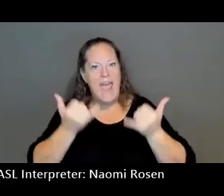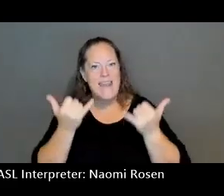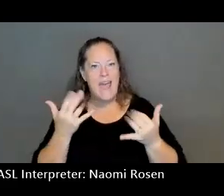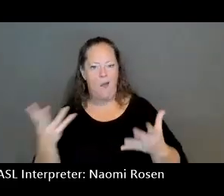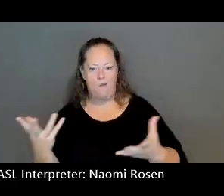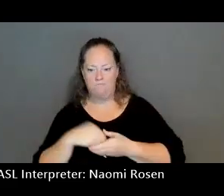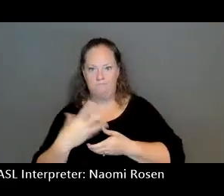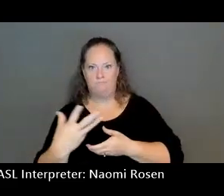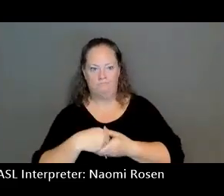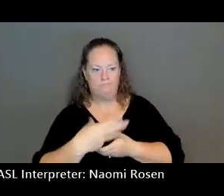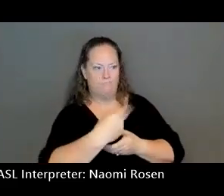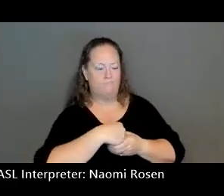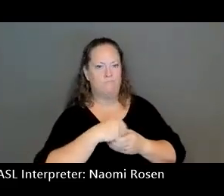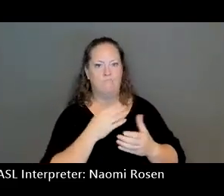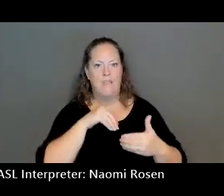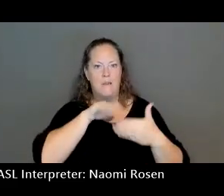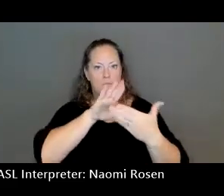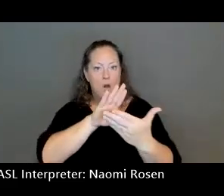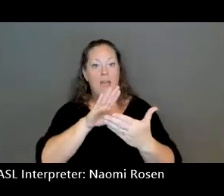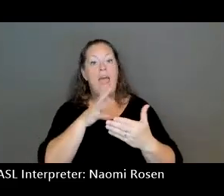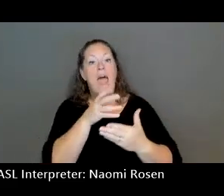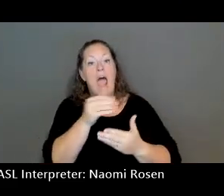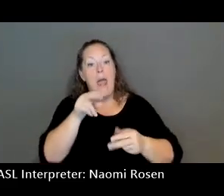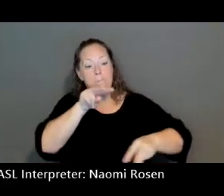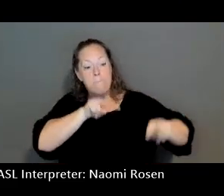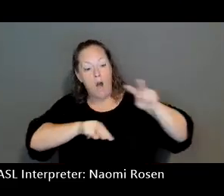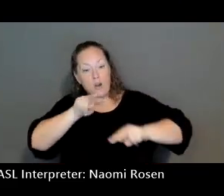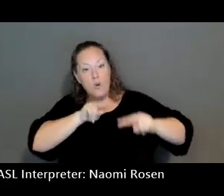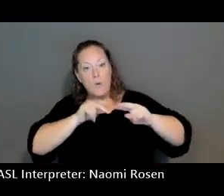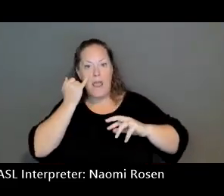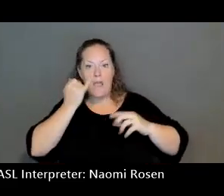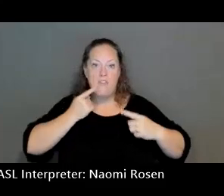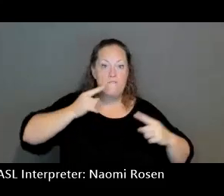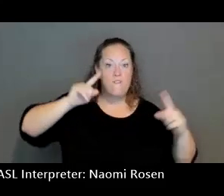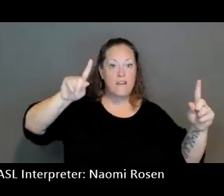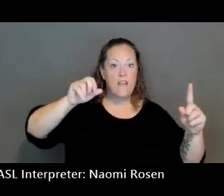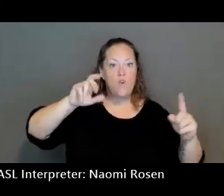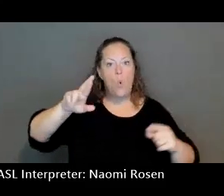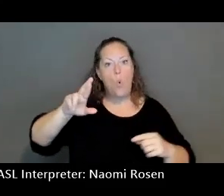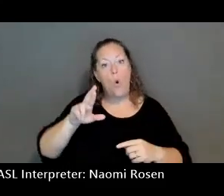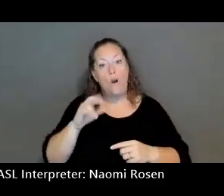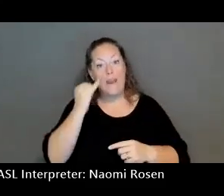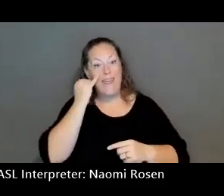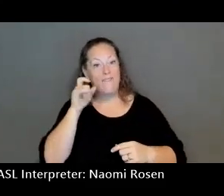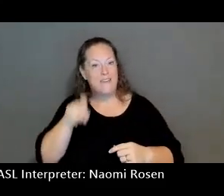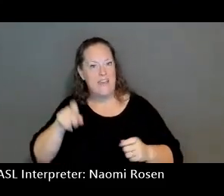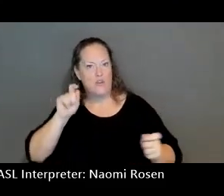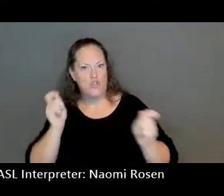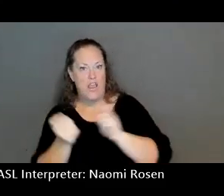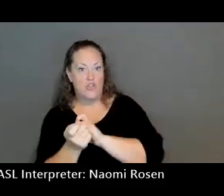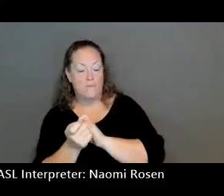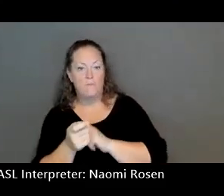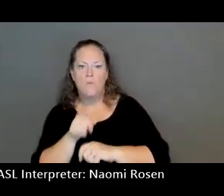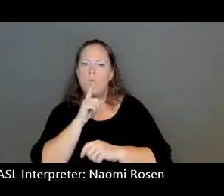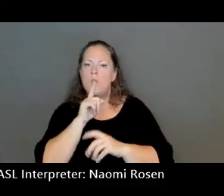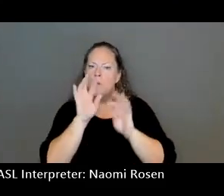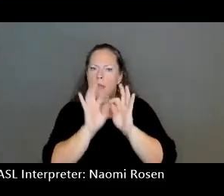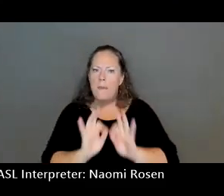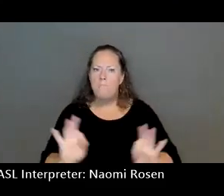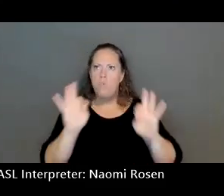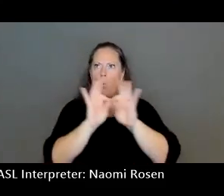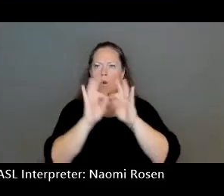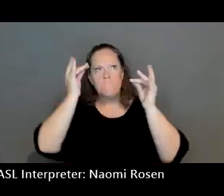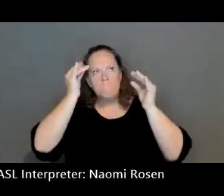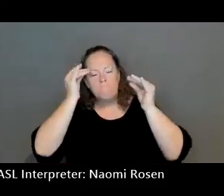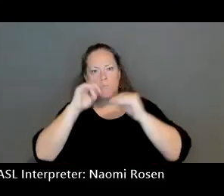and monitoring how effective they are or whether changes need to be made. It is very important to take into consideration that